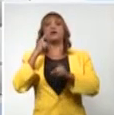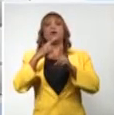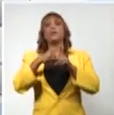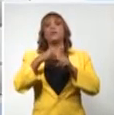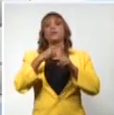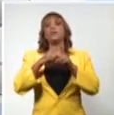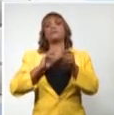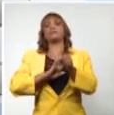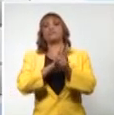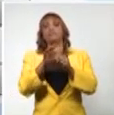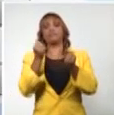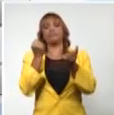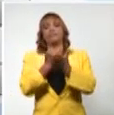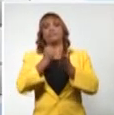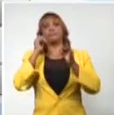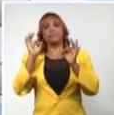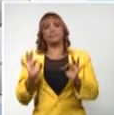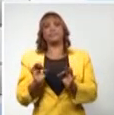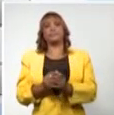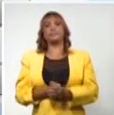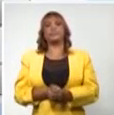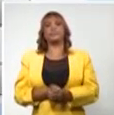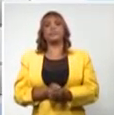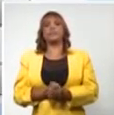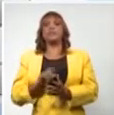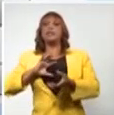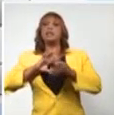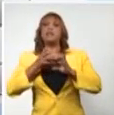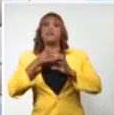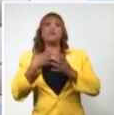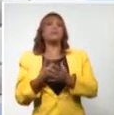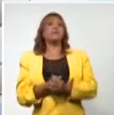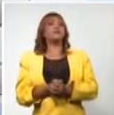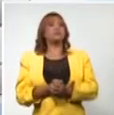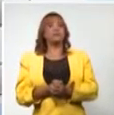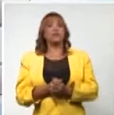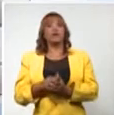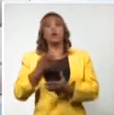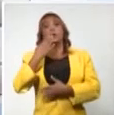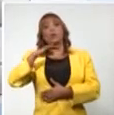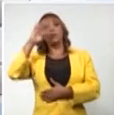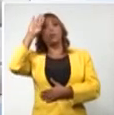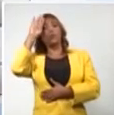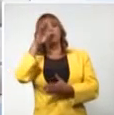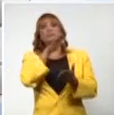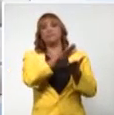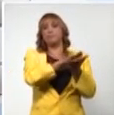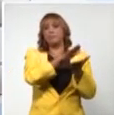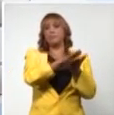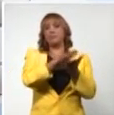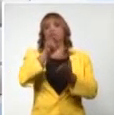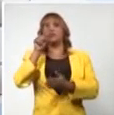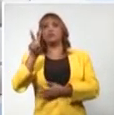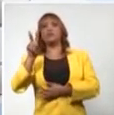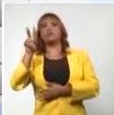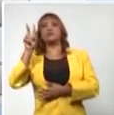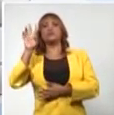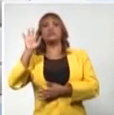This brings the total number of samples processed in the entire country to